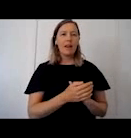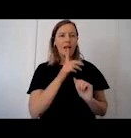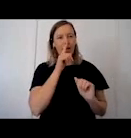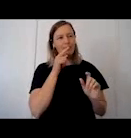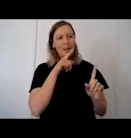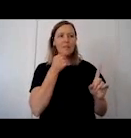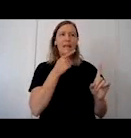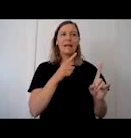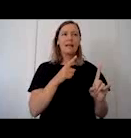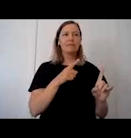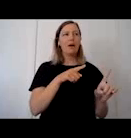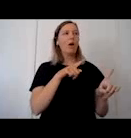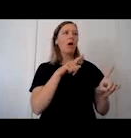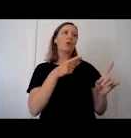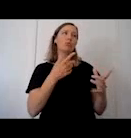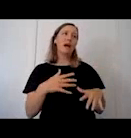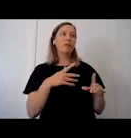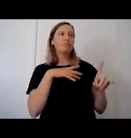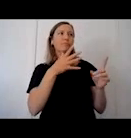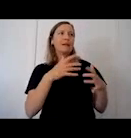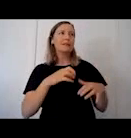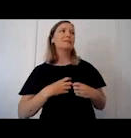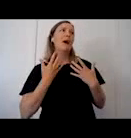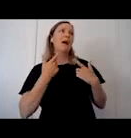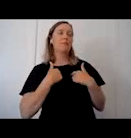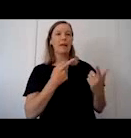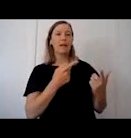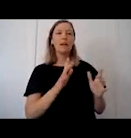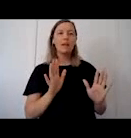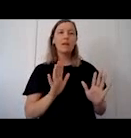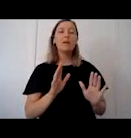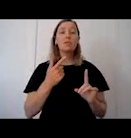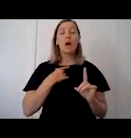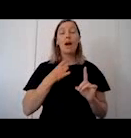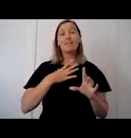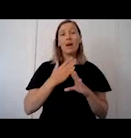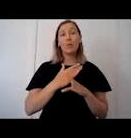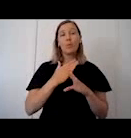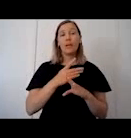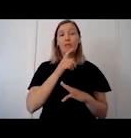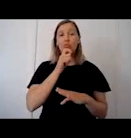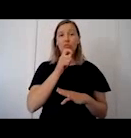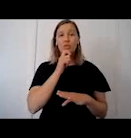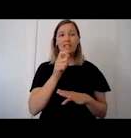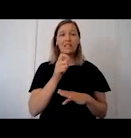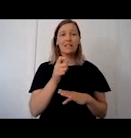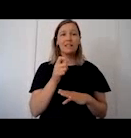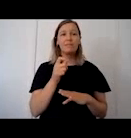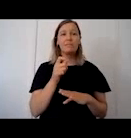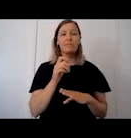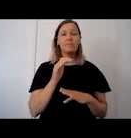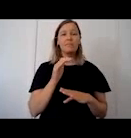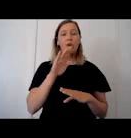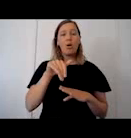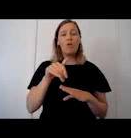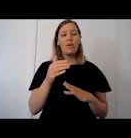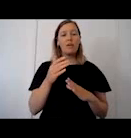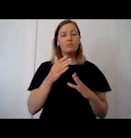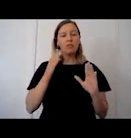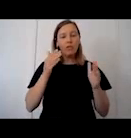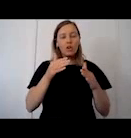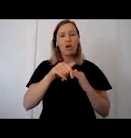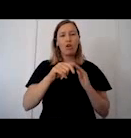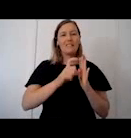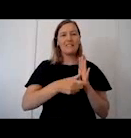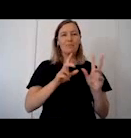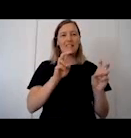role, this year I've started as a reporter specifically focusing on disability issues. And I guess